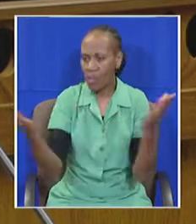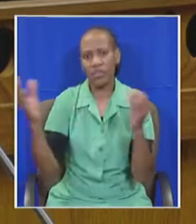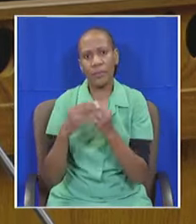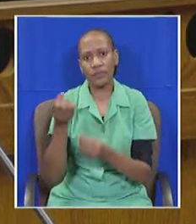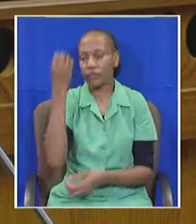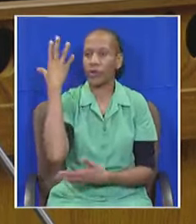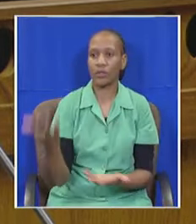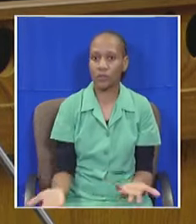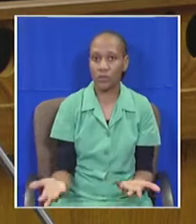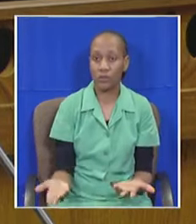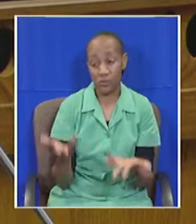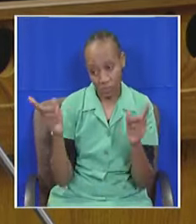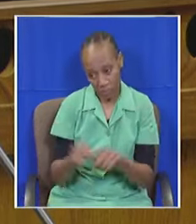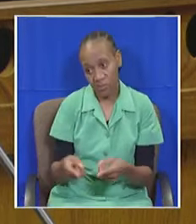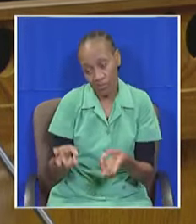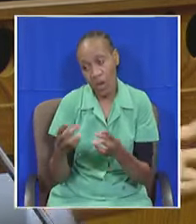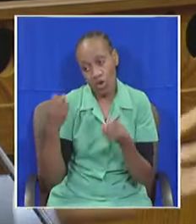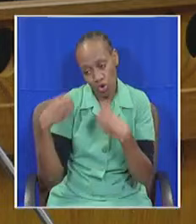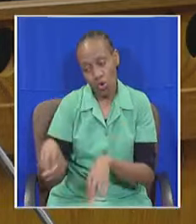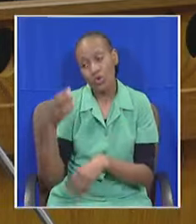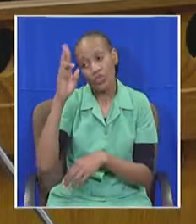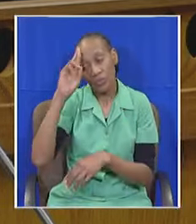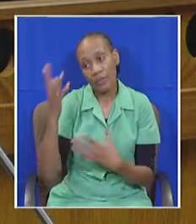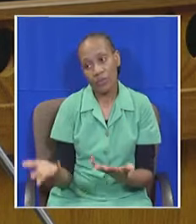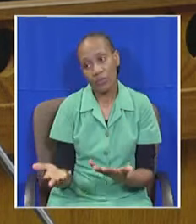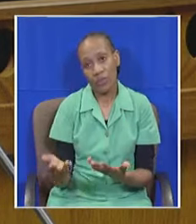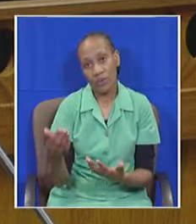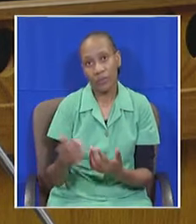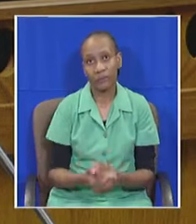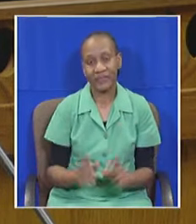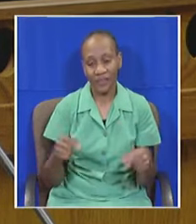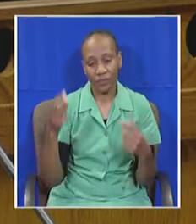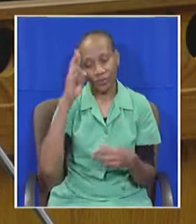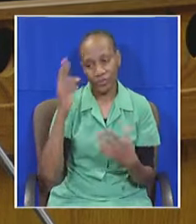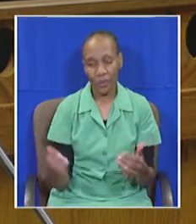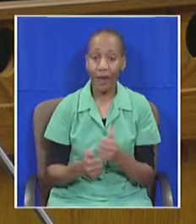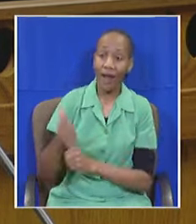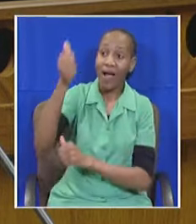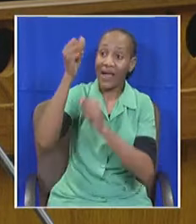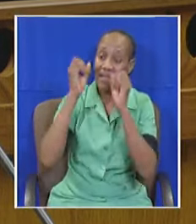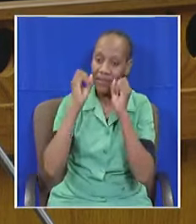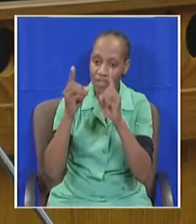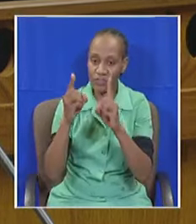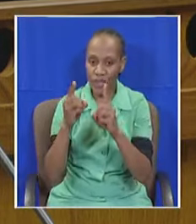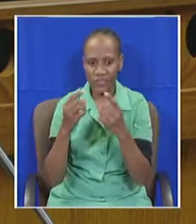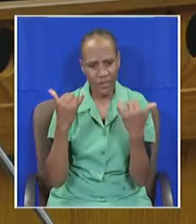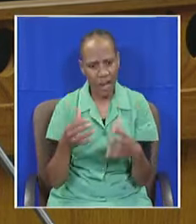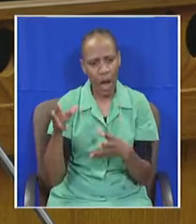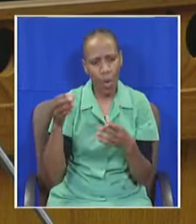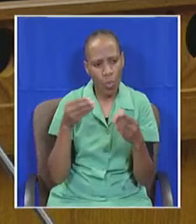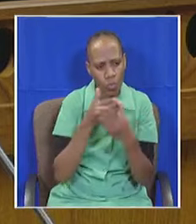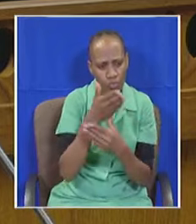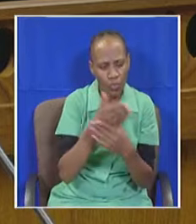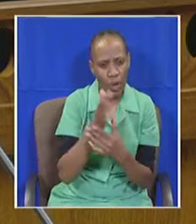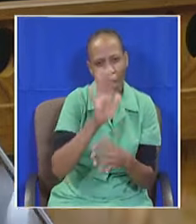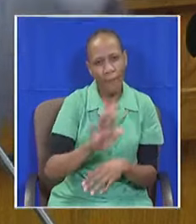and that's how they lose their memory, listening, and display their senility. Higher education enrollments today stand at close